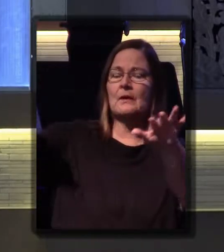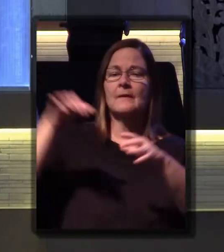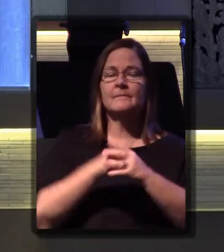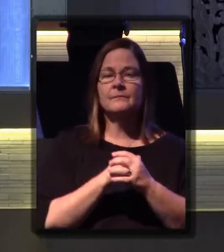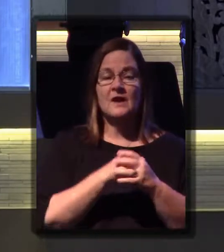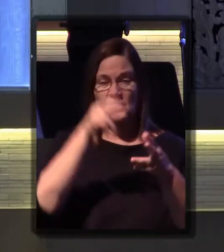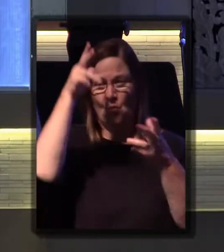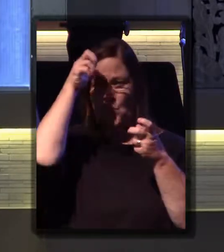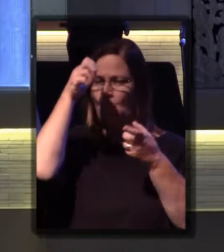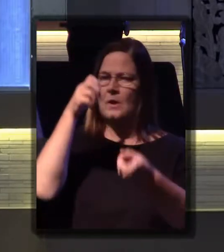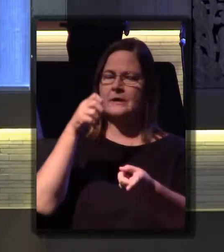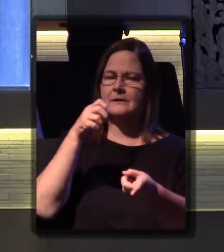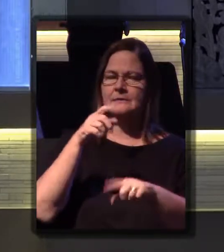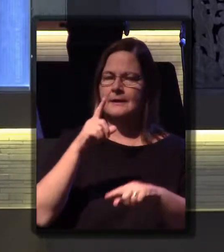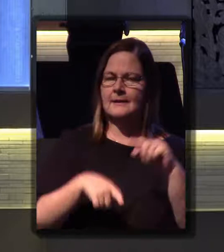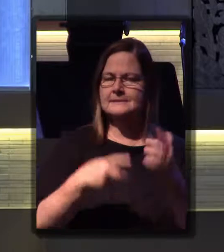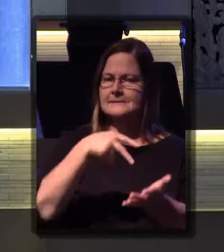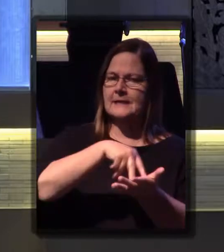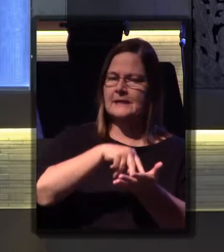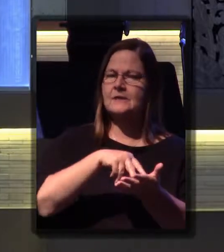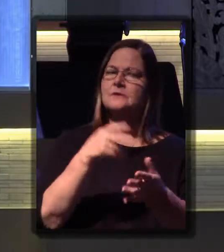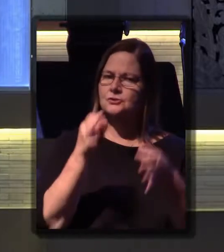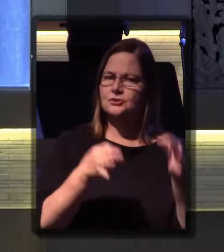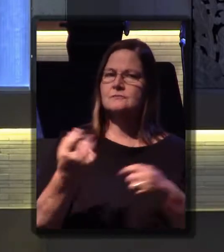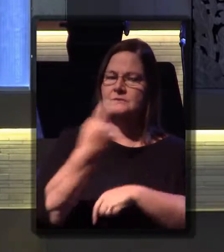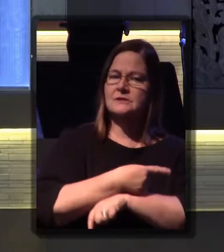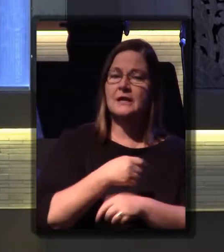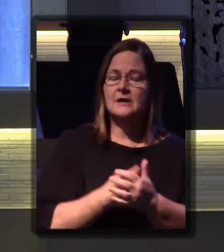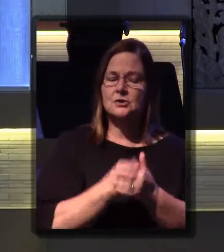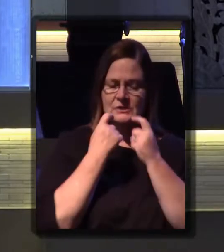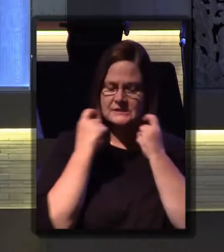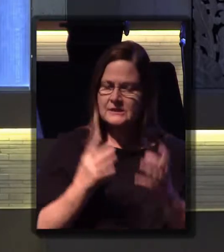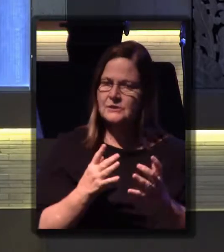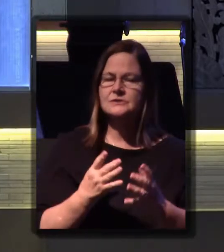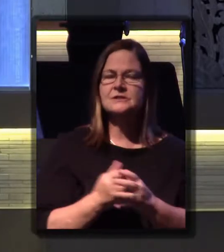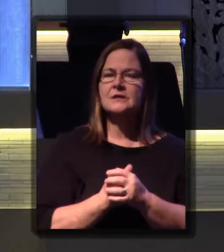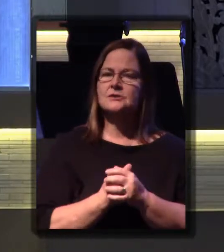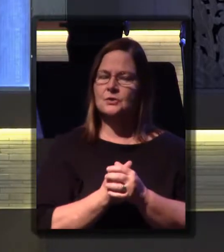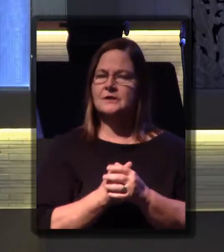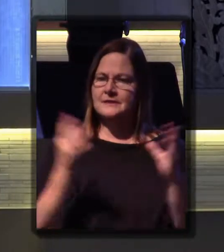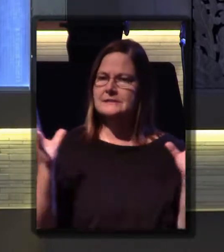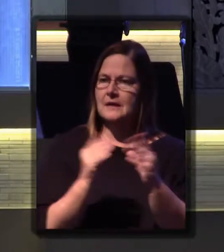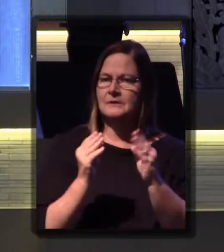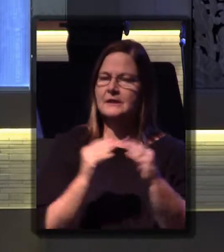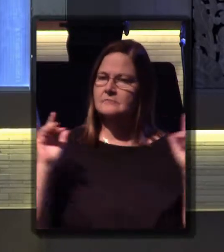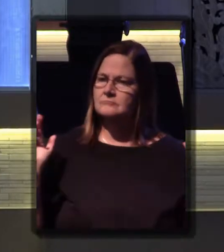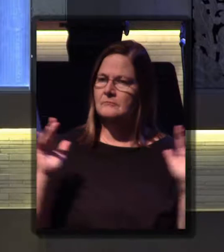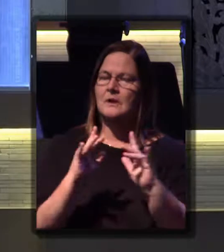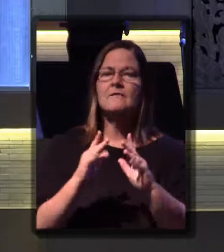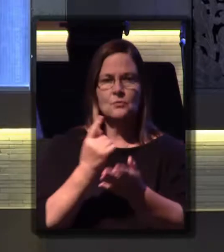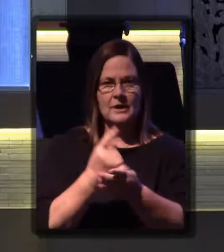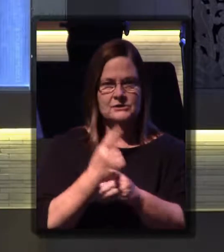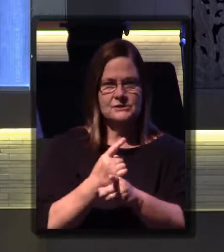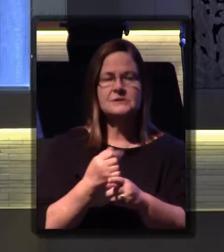chaff, which the wind drives away. Therefore, the wicked will not stand in the day of judgment, nor sinners